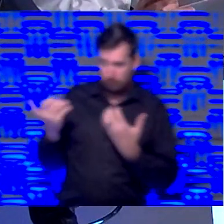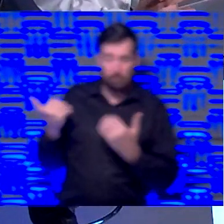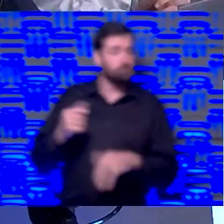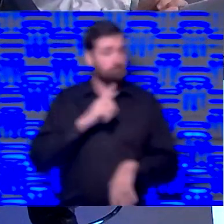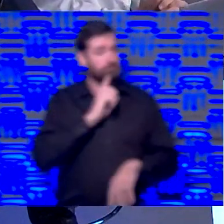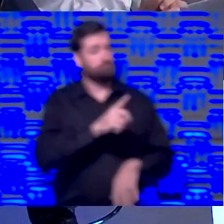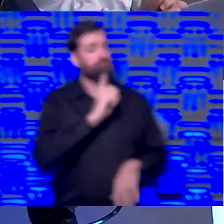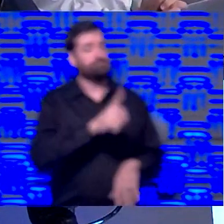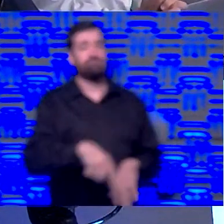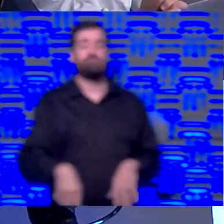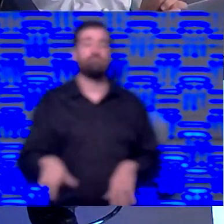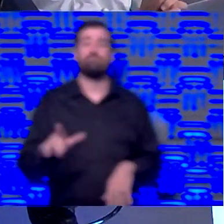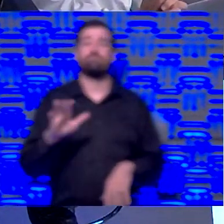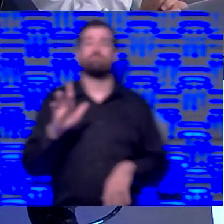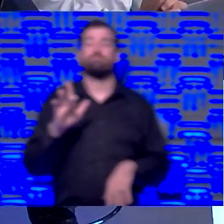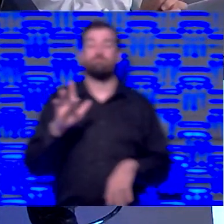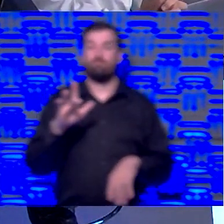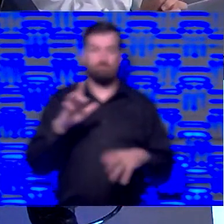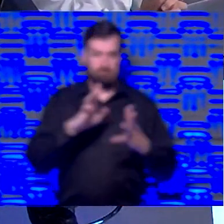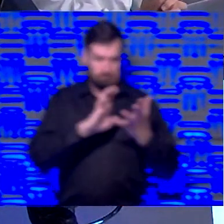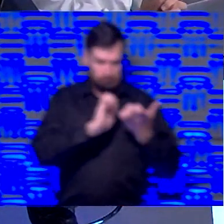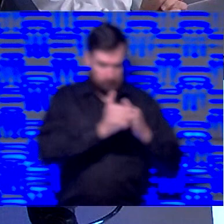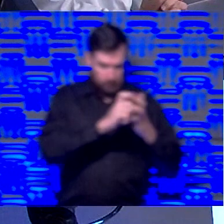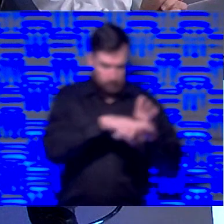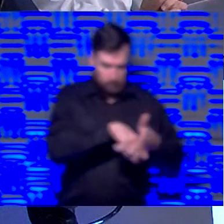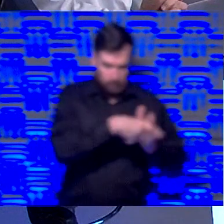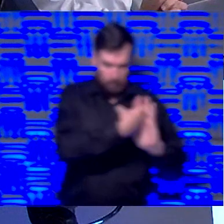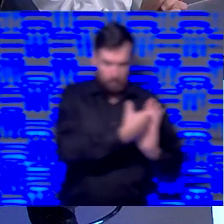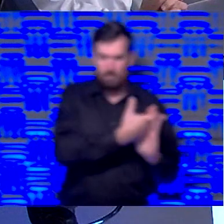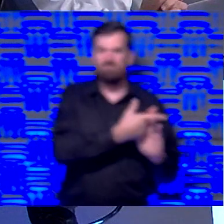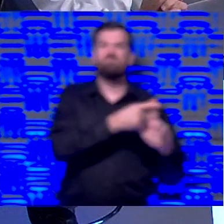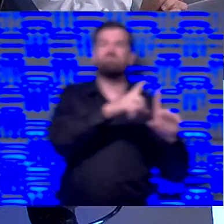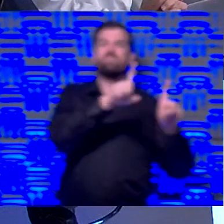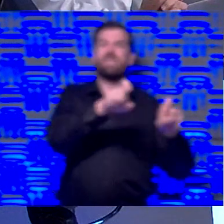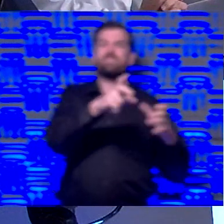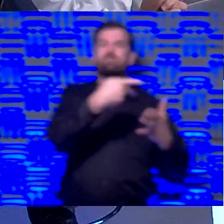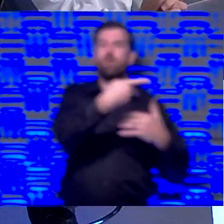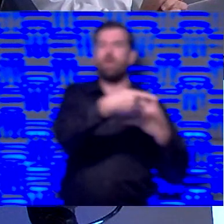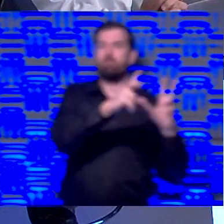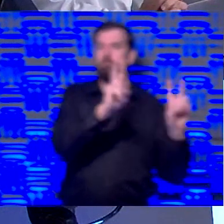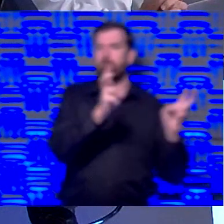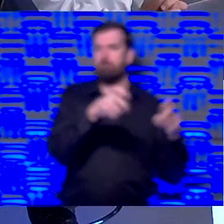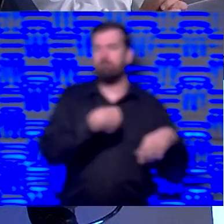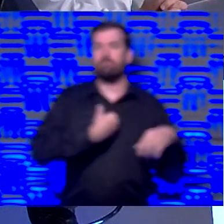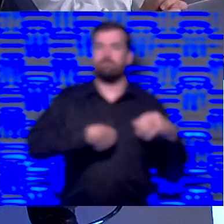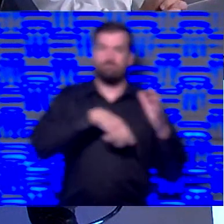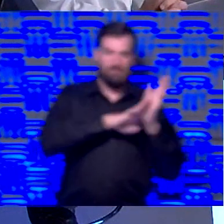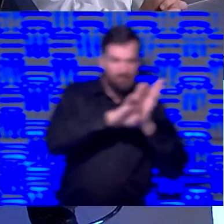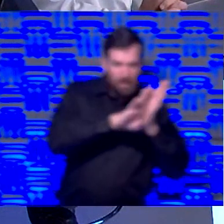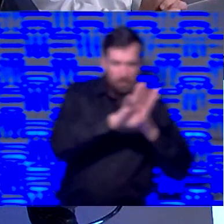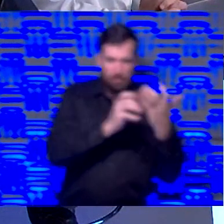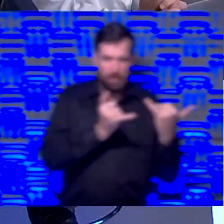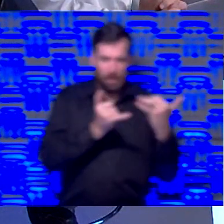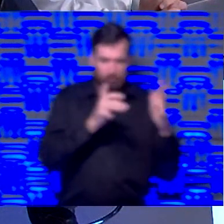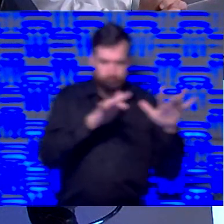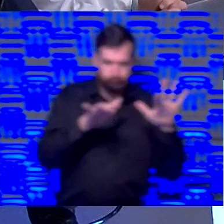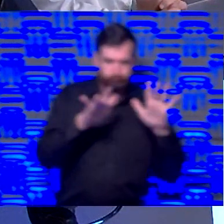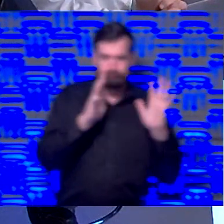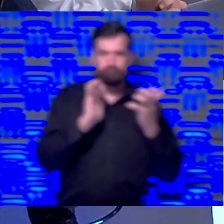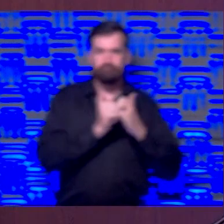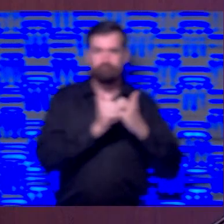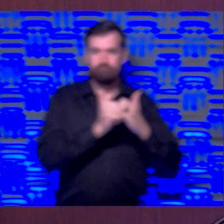Sure. It goes everywhere from how do you start out. So that's sort of our testing program that we're developing. It's in development,